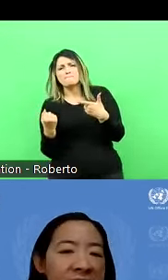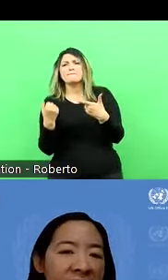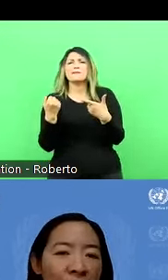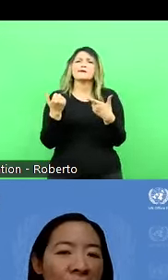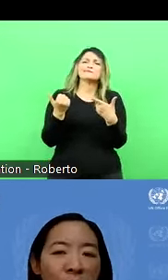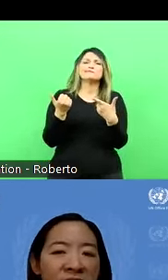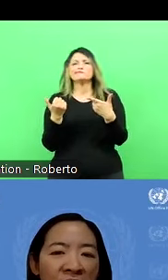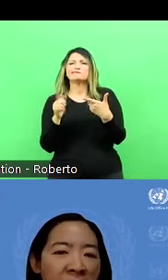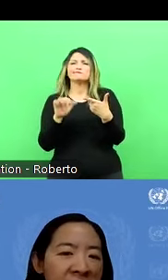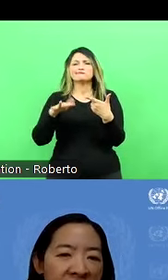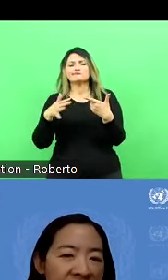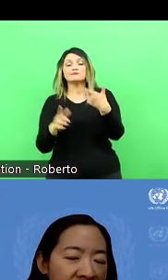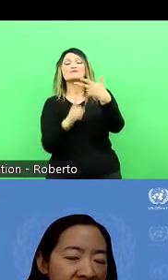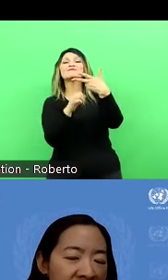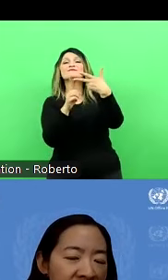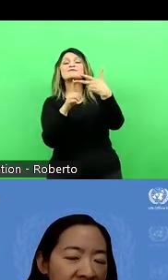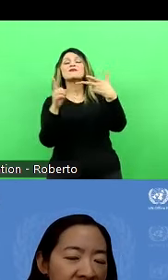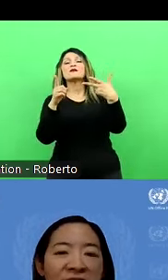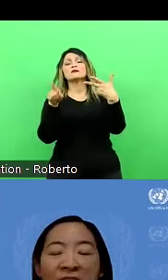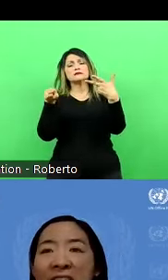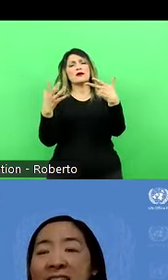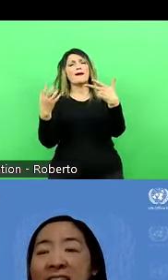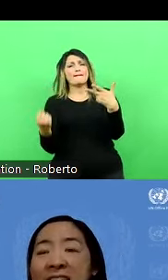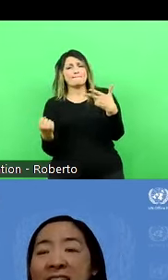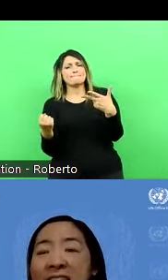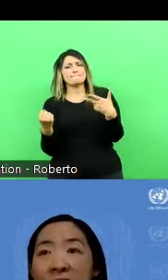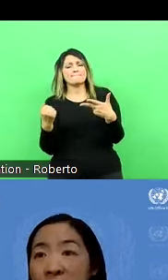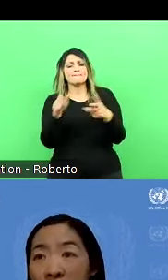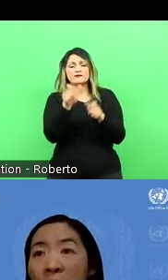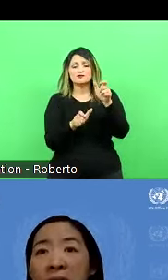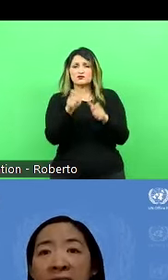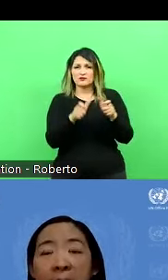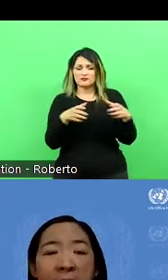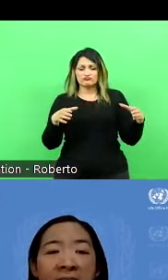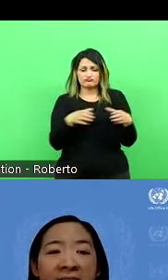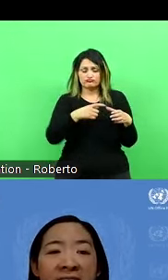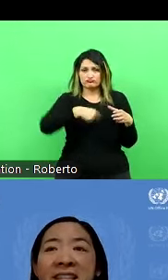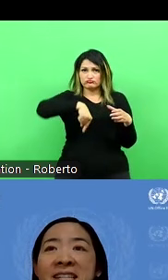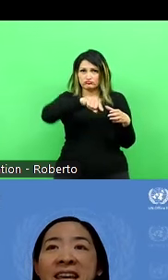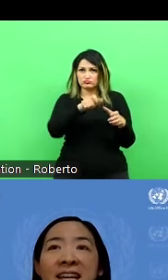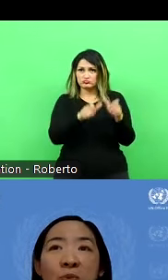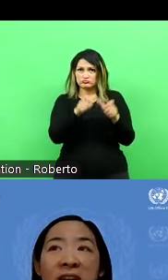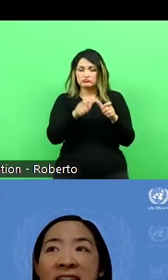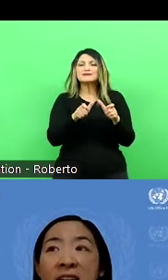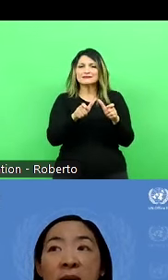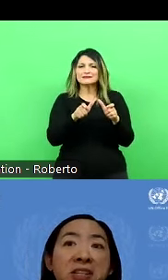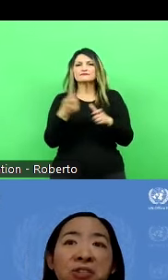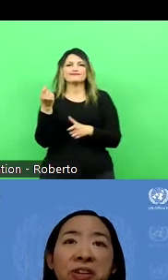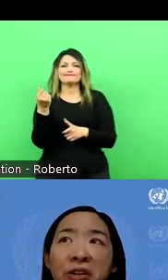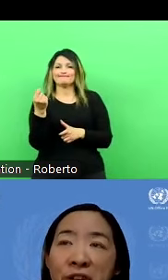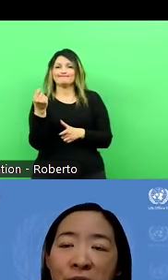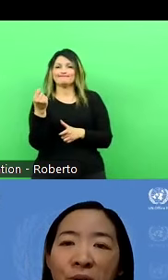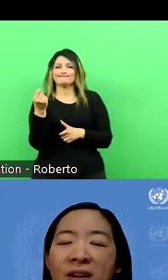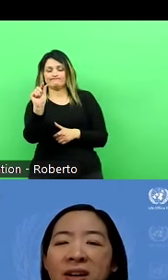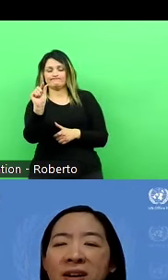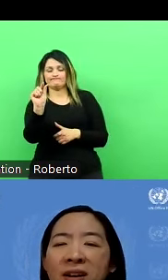your cities, you come with different opinions. So you will see variety of the scoring. And in this case, we can see the majority